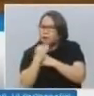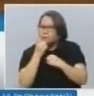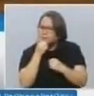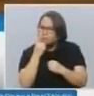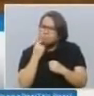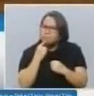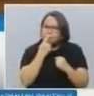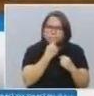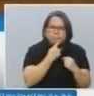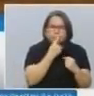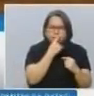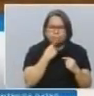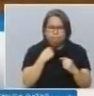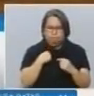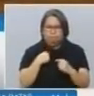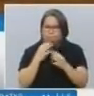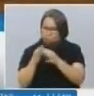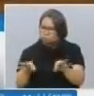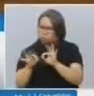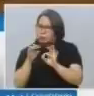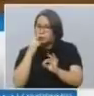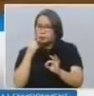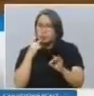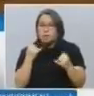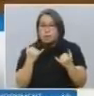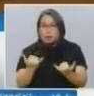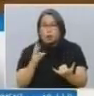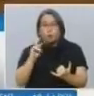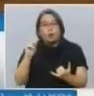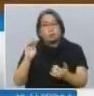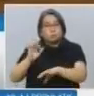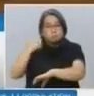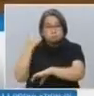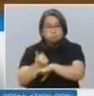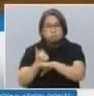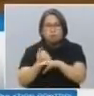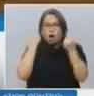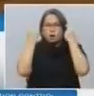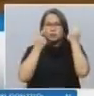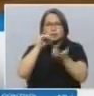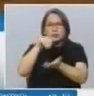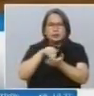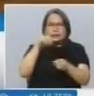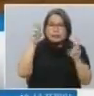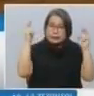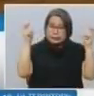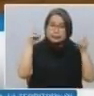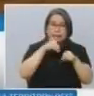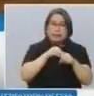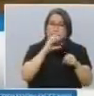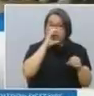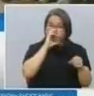advice I value. When I decided to establish malasakit centers in Cebu, Tacloban, and